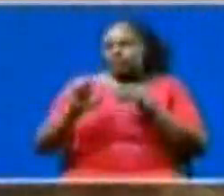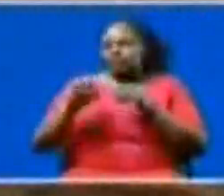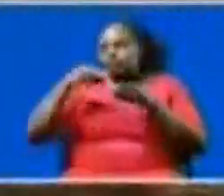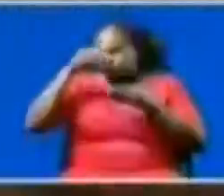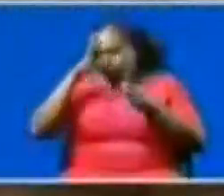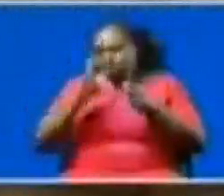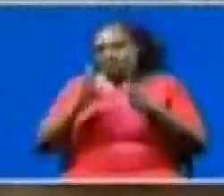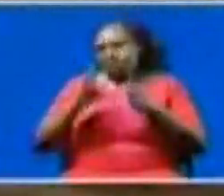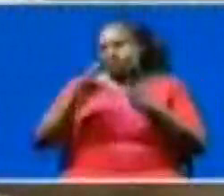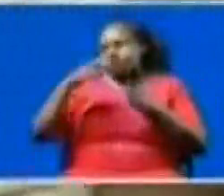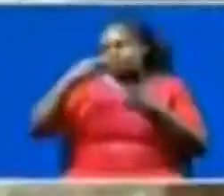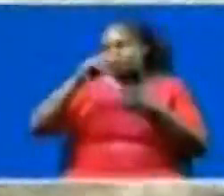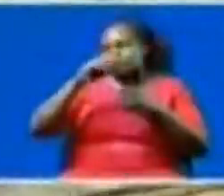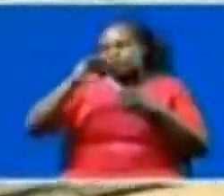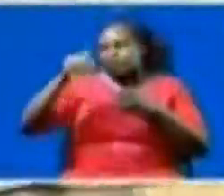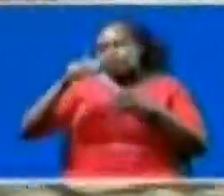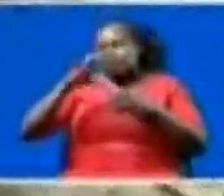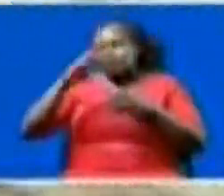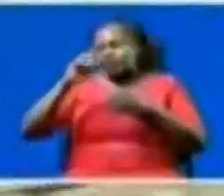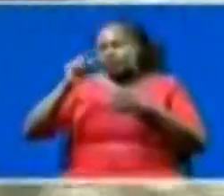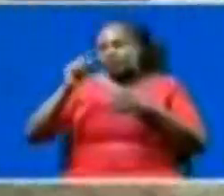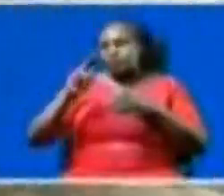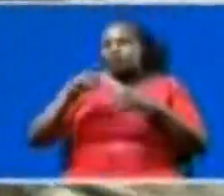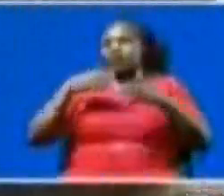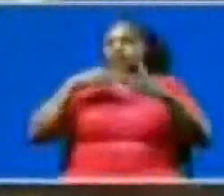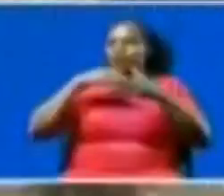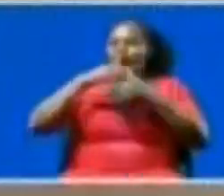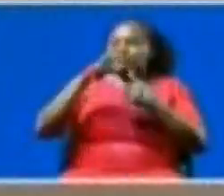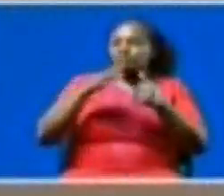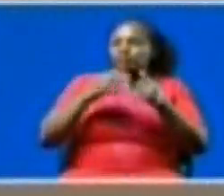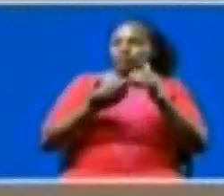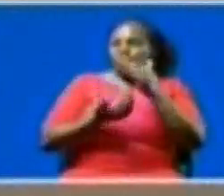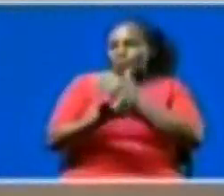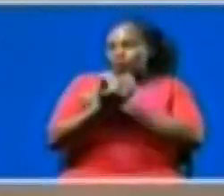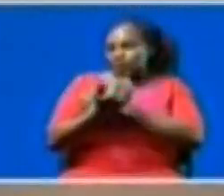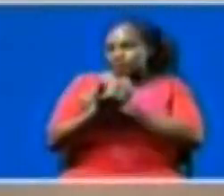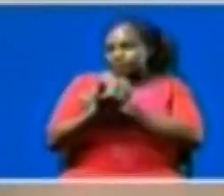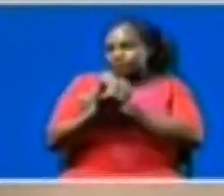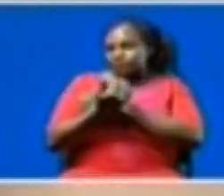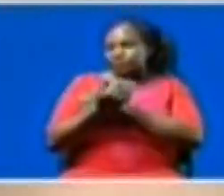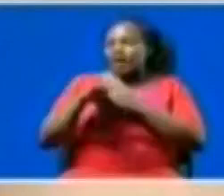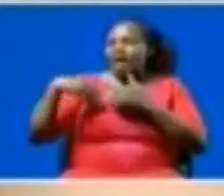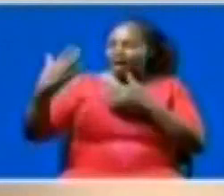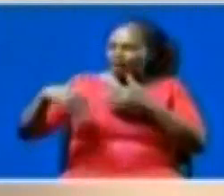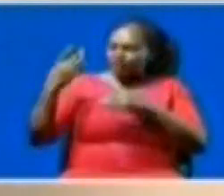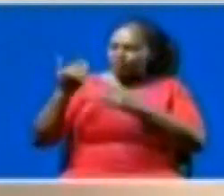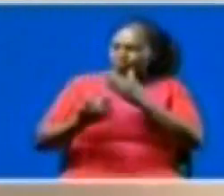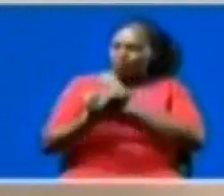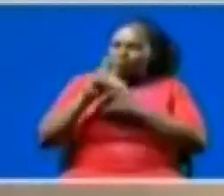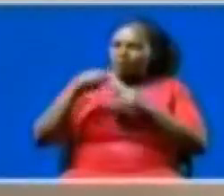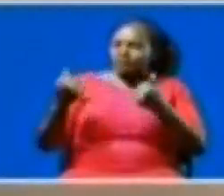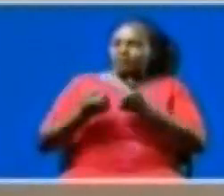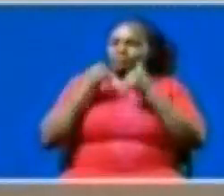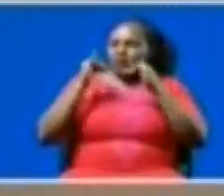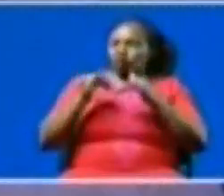at Hillcrest Academy, where Sophie studies, are heading out for the morning assembly, a ritual here that's about to take